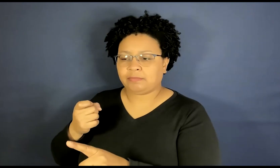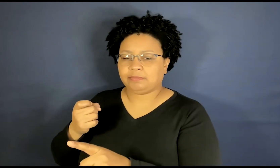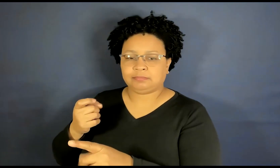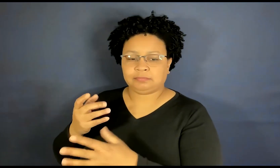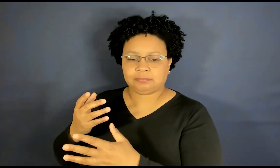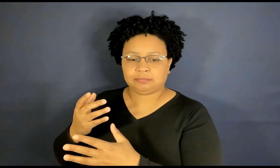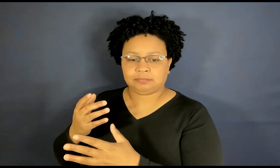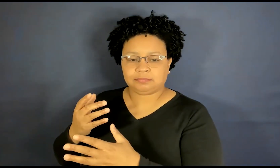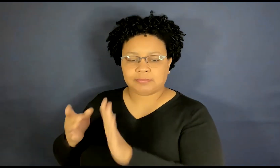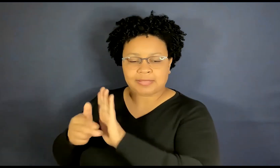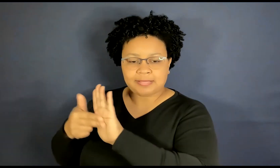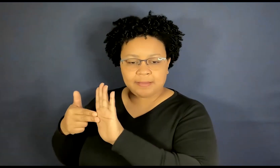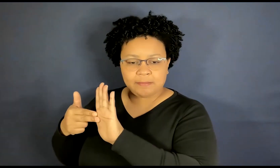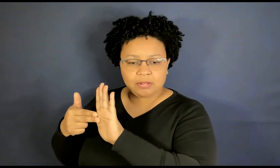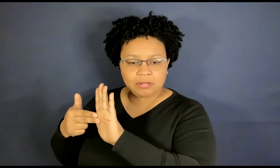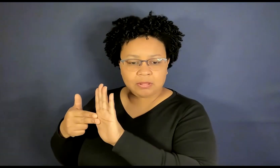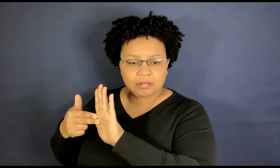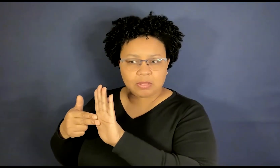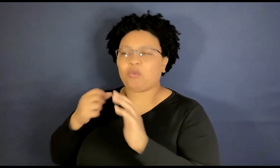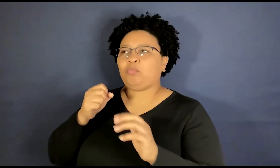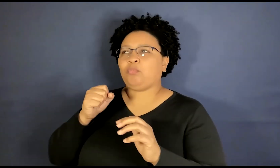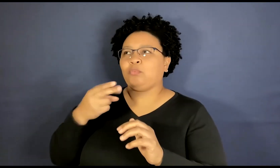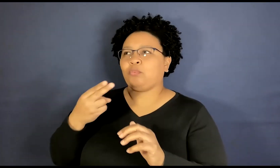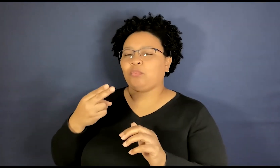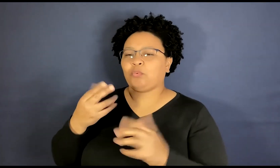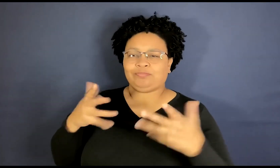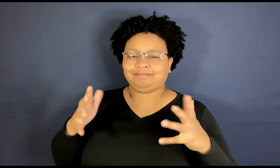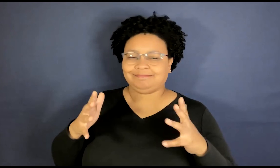Oh, it seems like you had answered that.